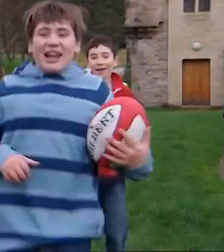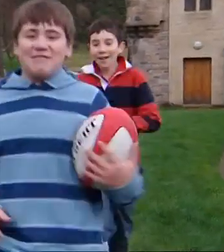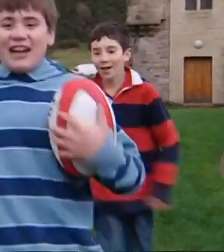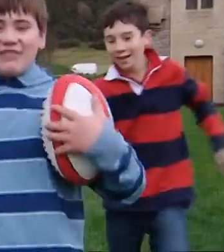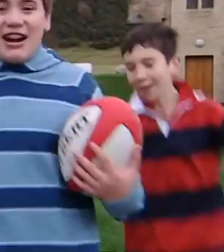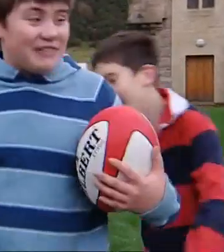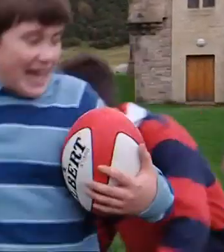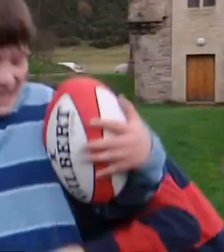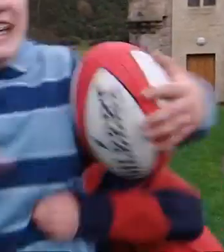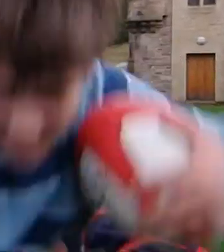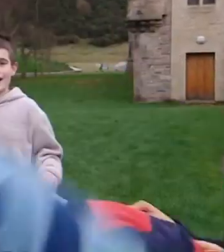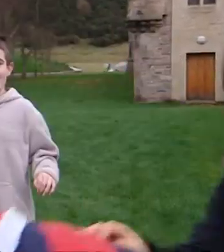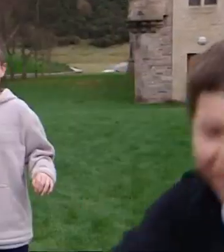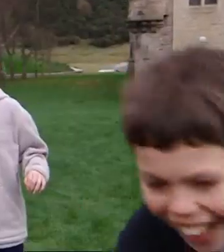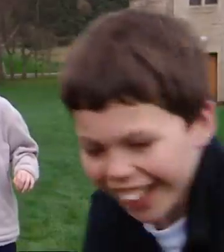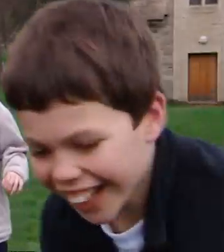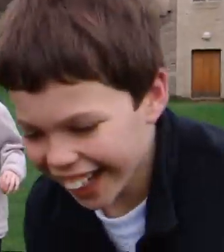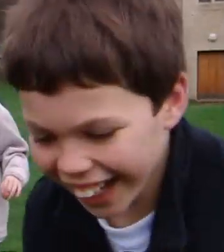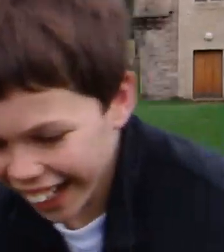We like playing rugby.